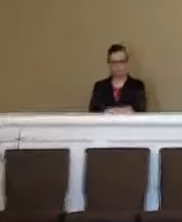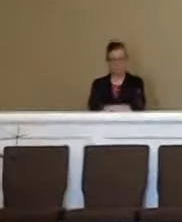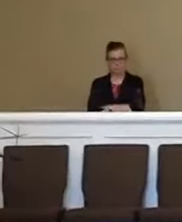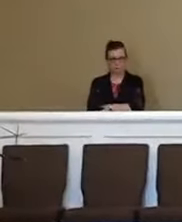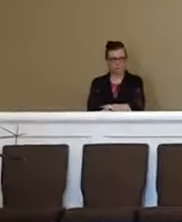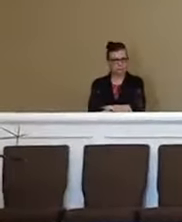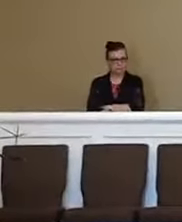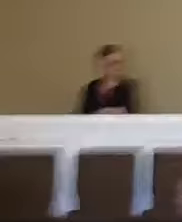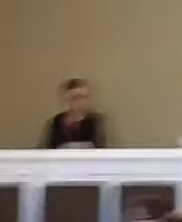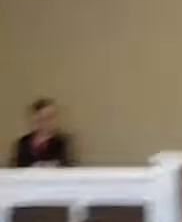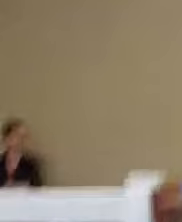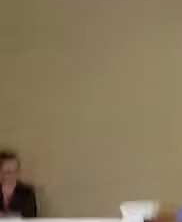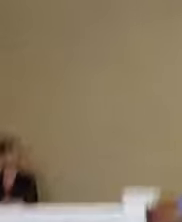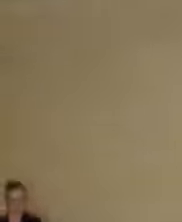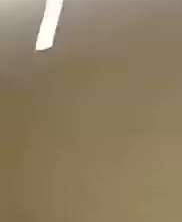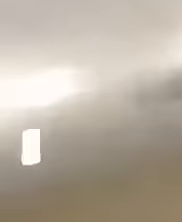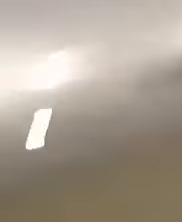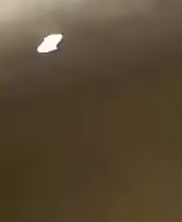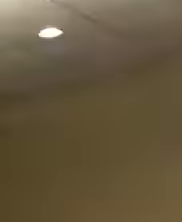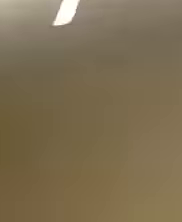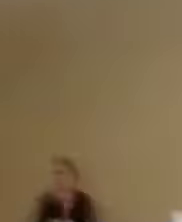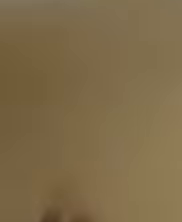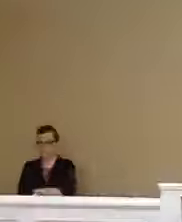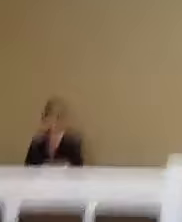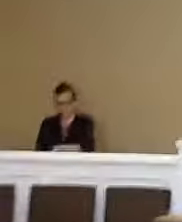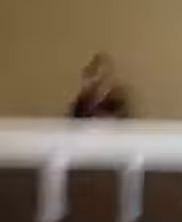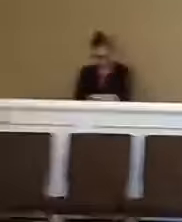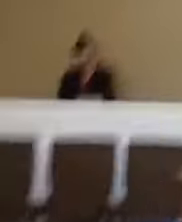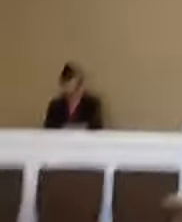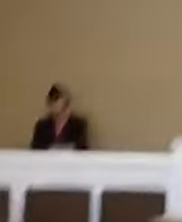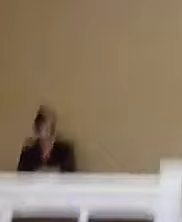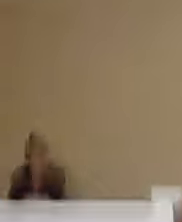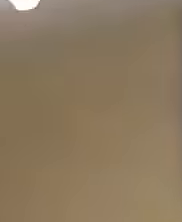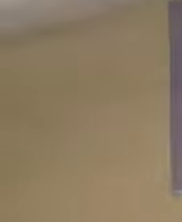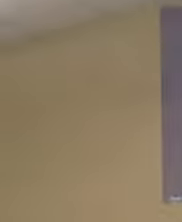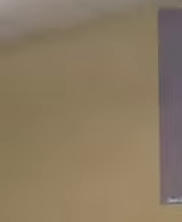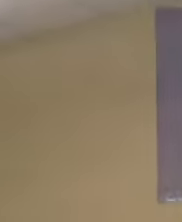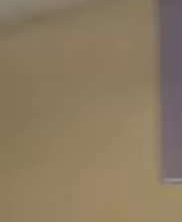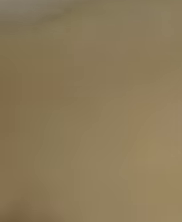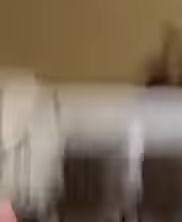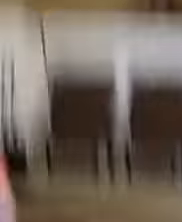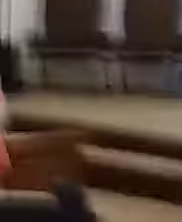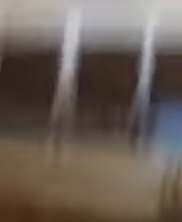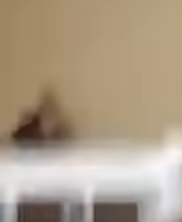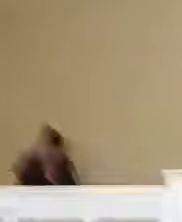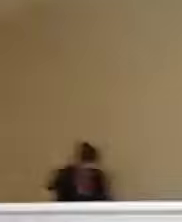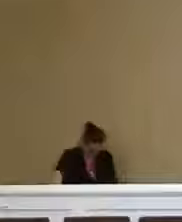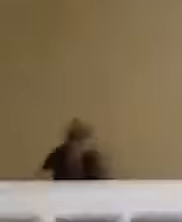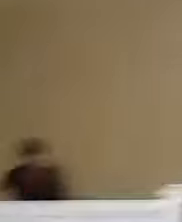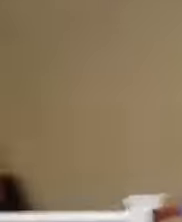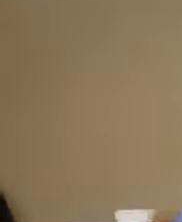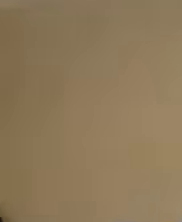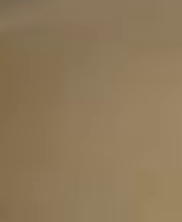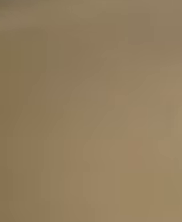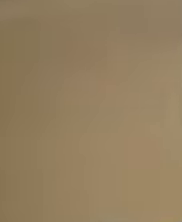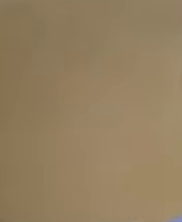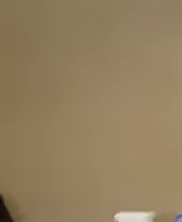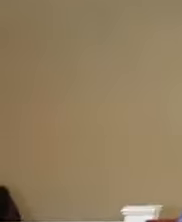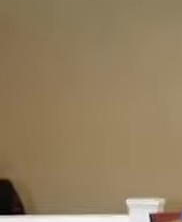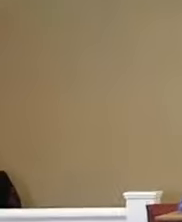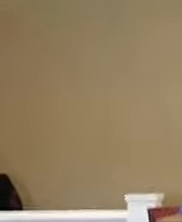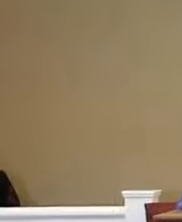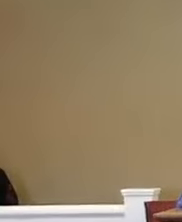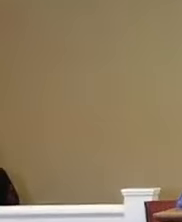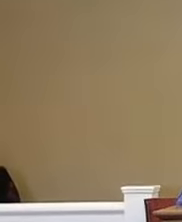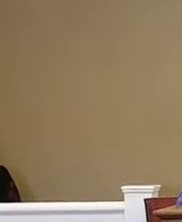want everybody that will to come around the front right now. Let's find a place and let's talk with God. Let's just talk to him. Come on, you just need to ask